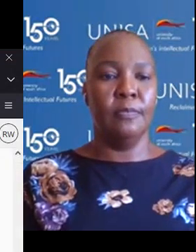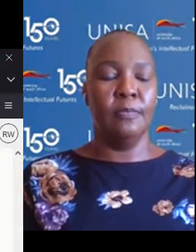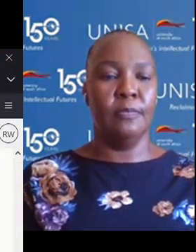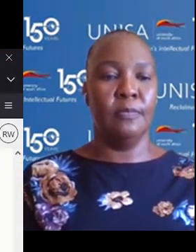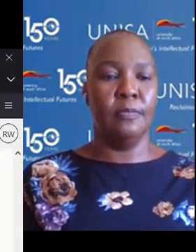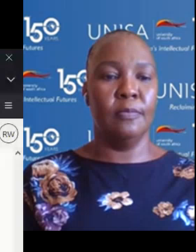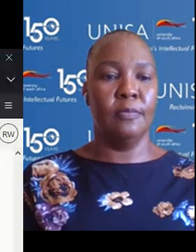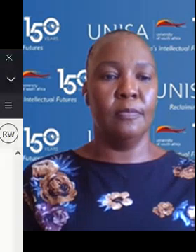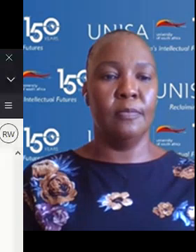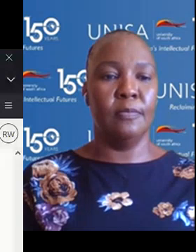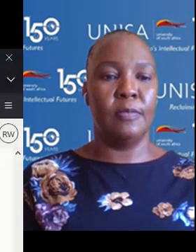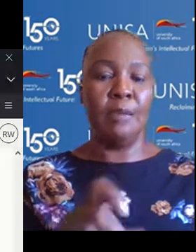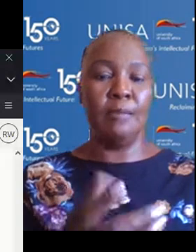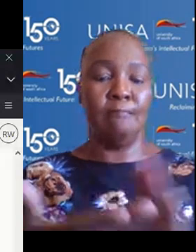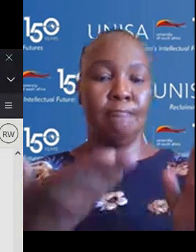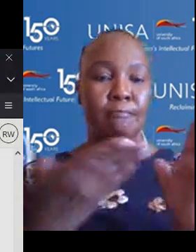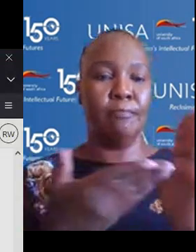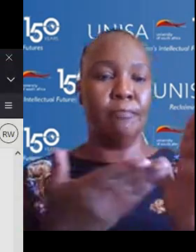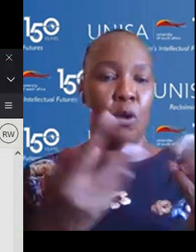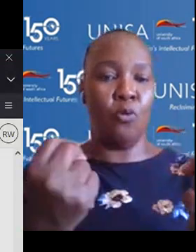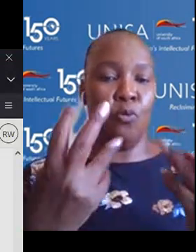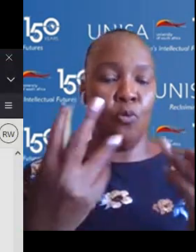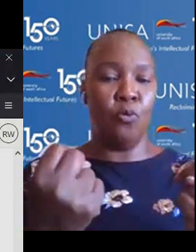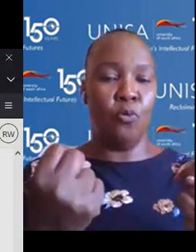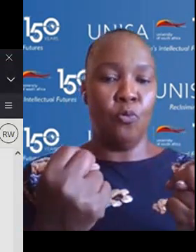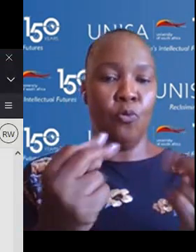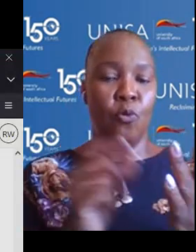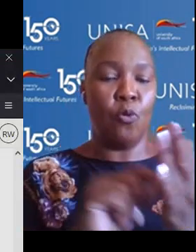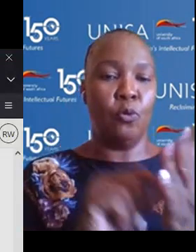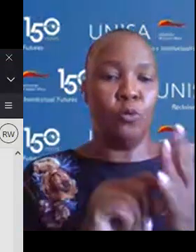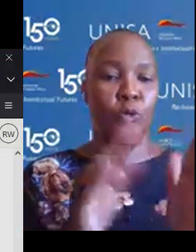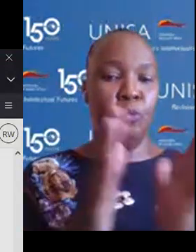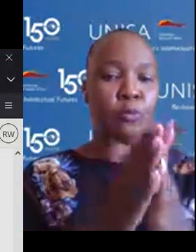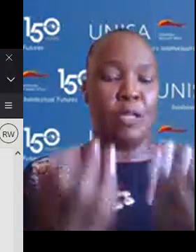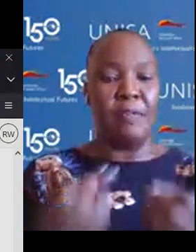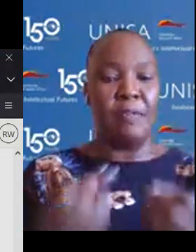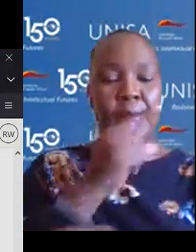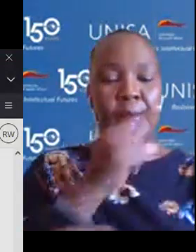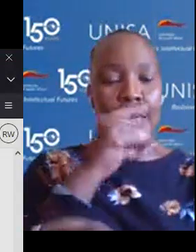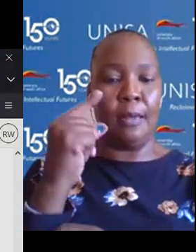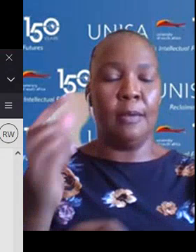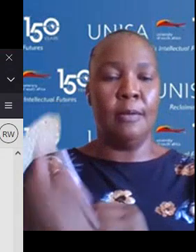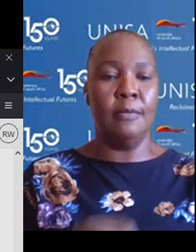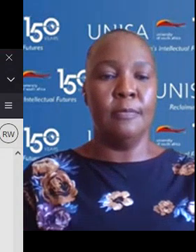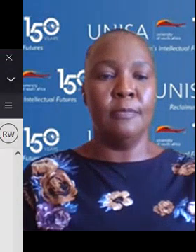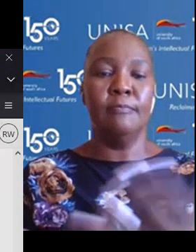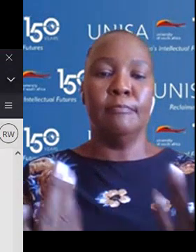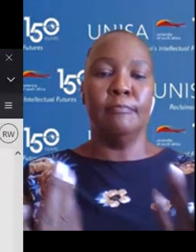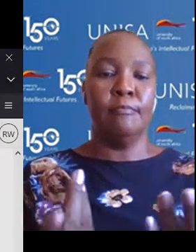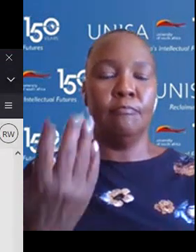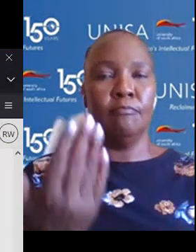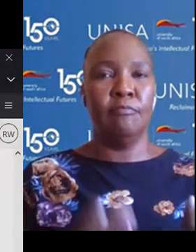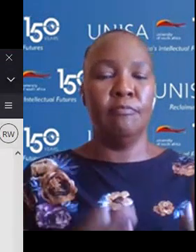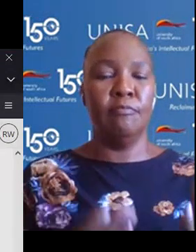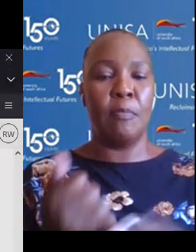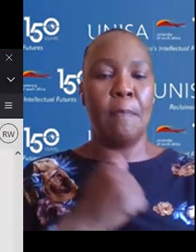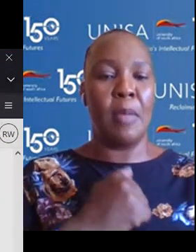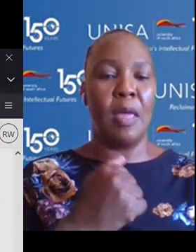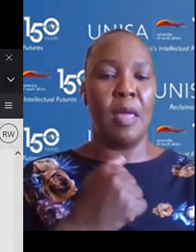So if I click here, for instance, new notebook, I can give it a name. Say